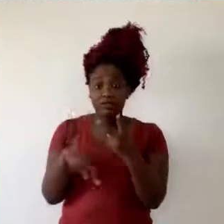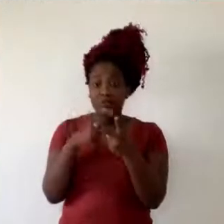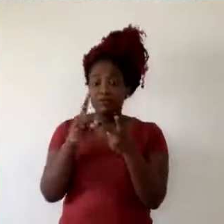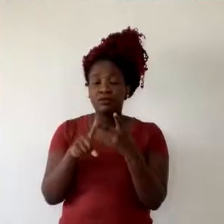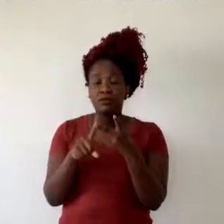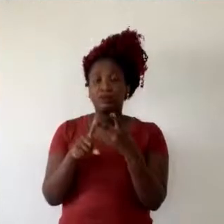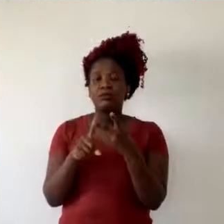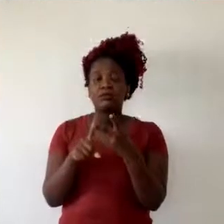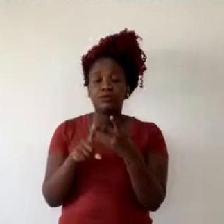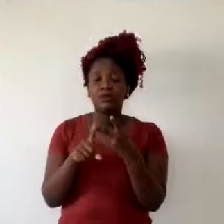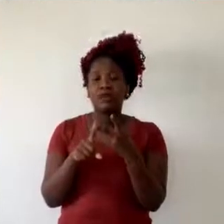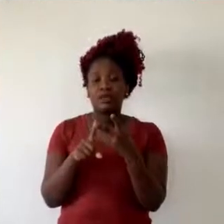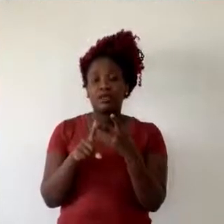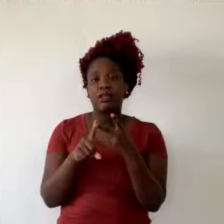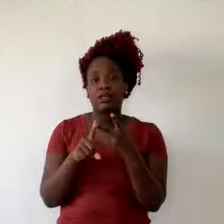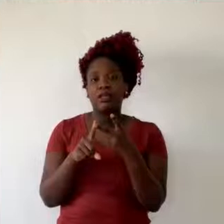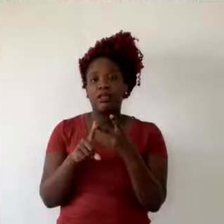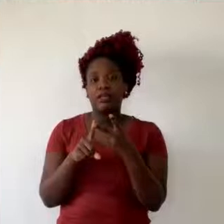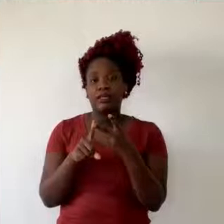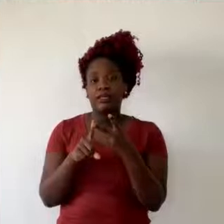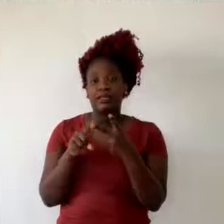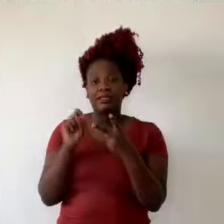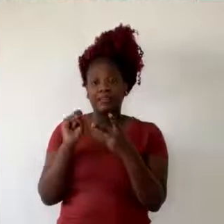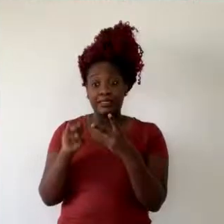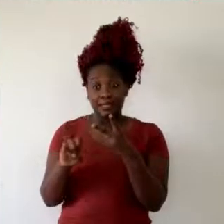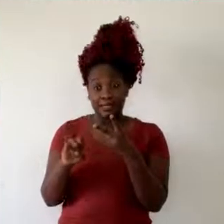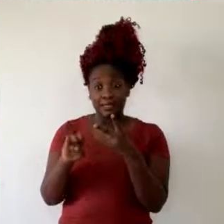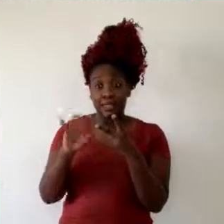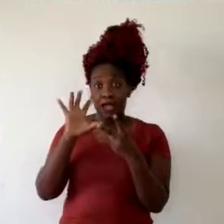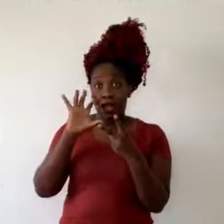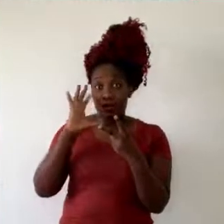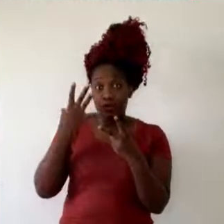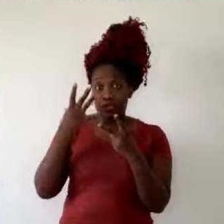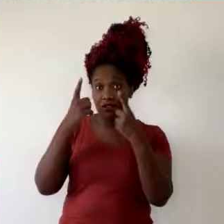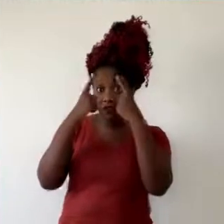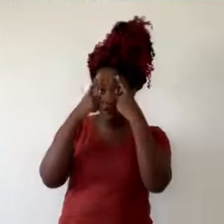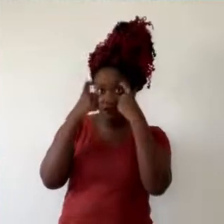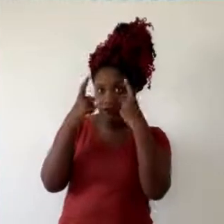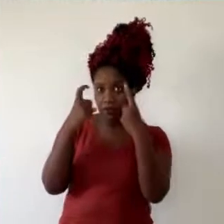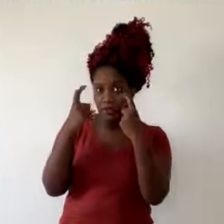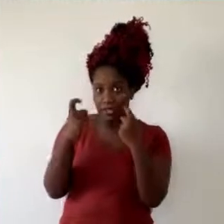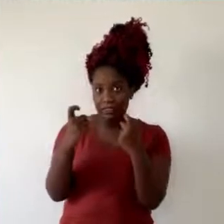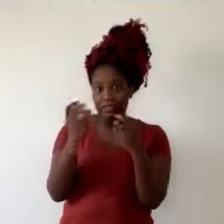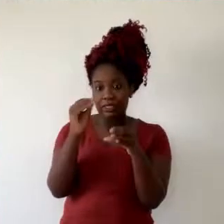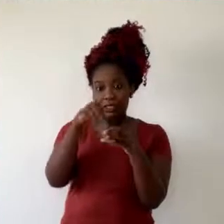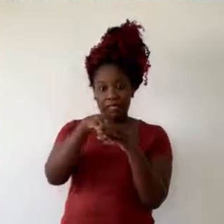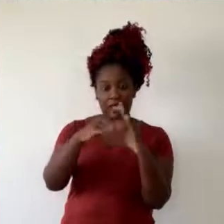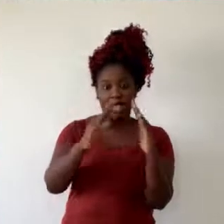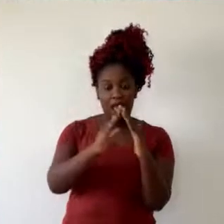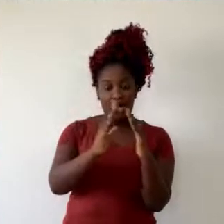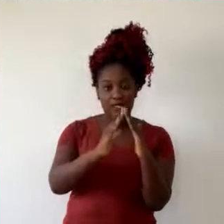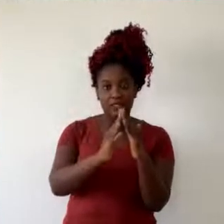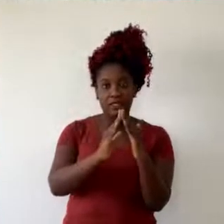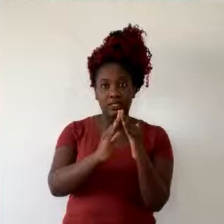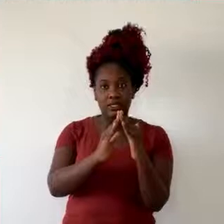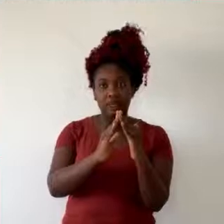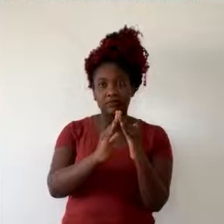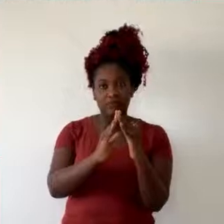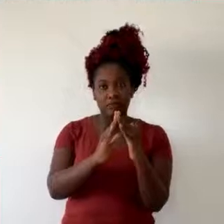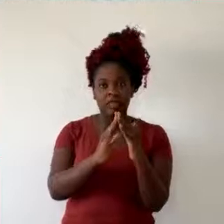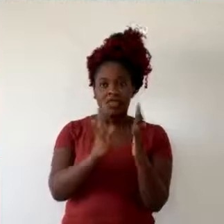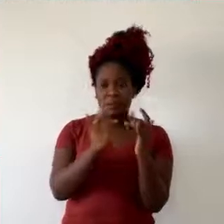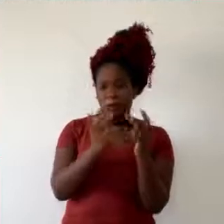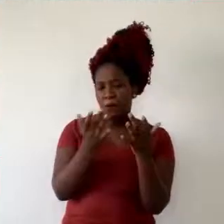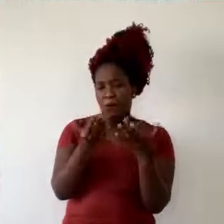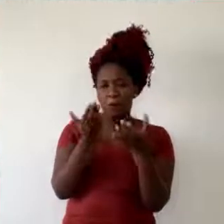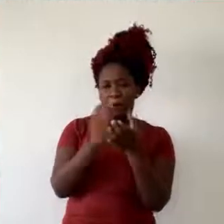changing who I am, how am I going to denounce violence? And then if there's this violence amongst this